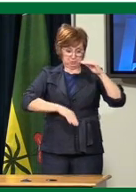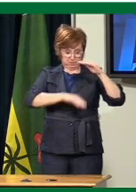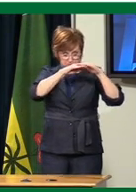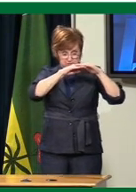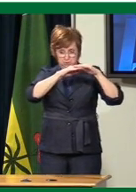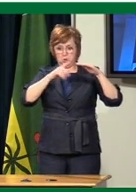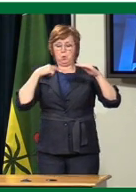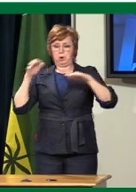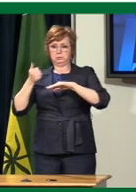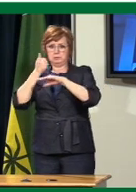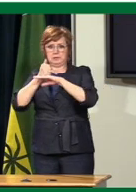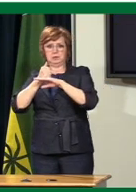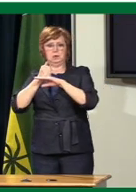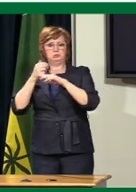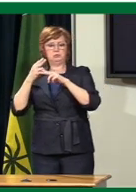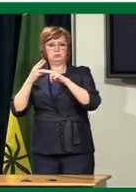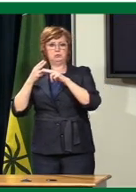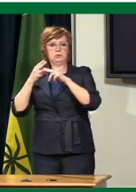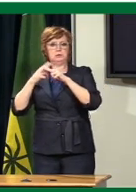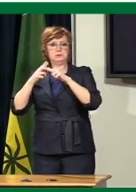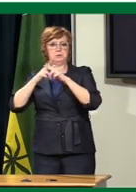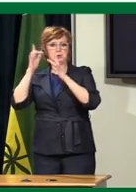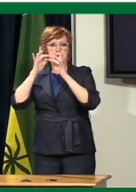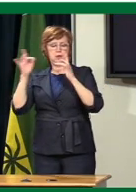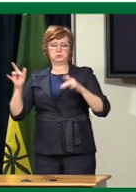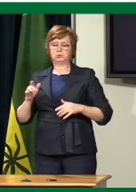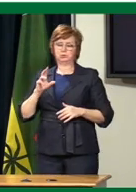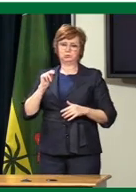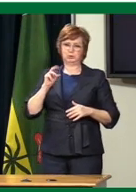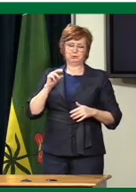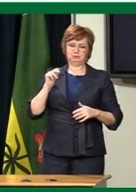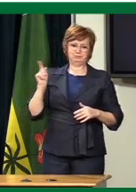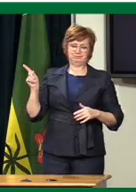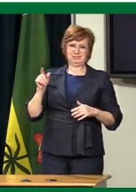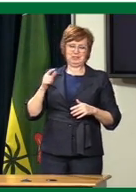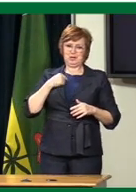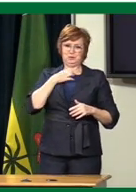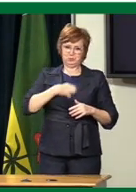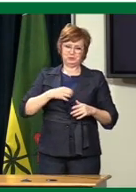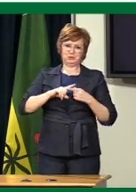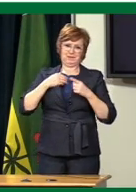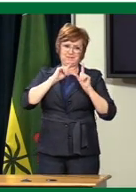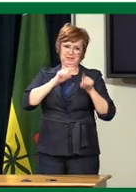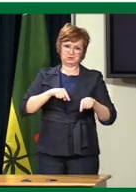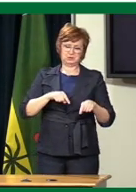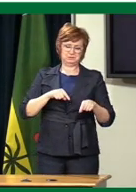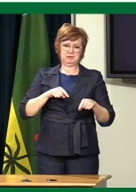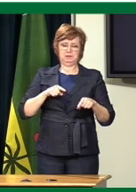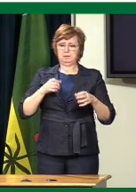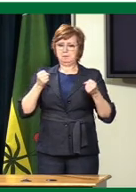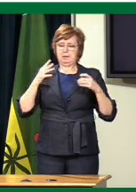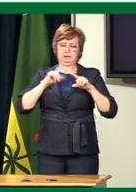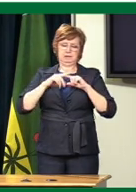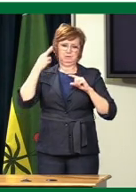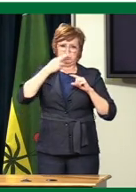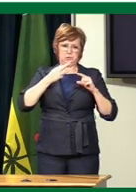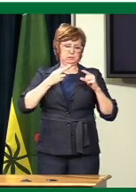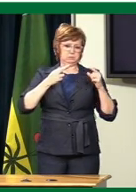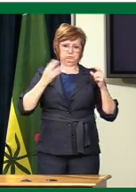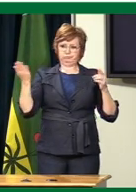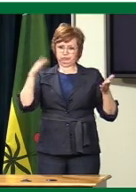I wish I could tell you that this is the trigger that says field hospitals open, but what it is it's a combination of things, and Derek highlighted it